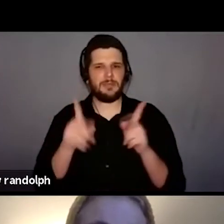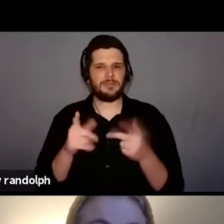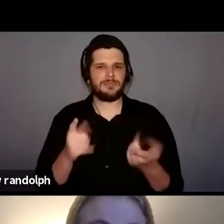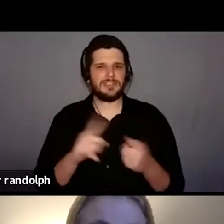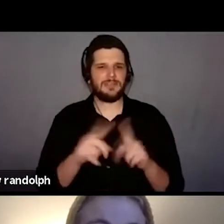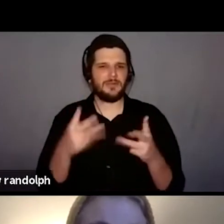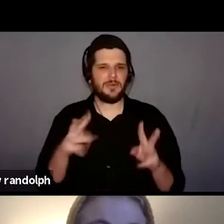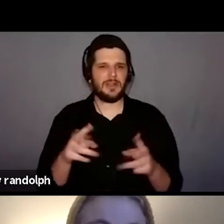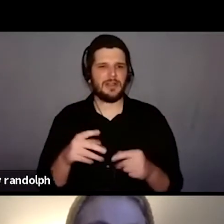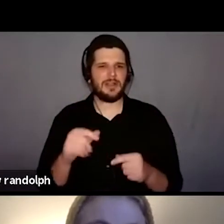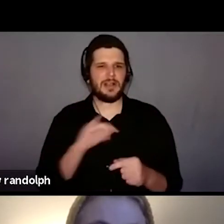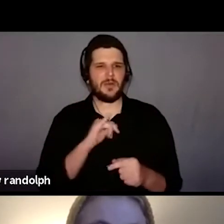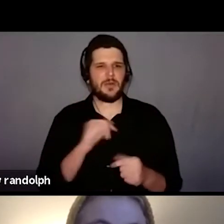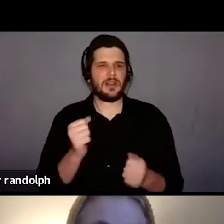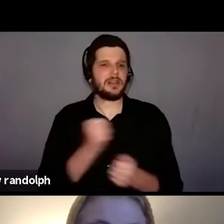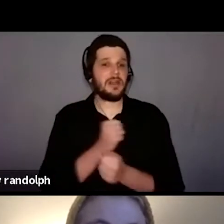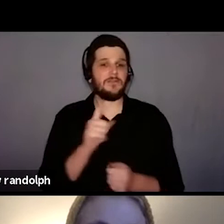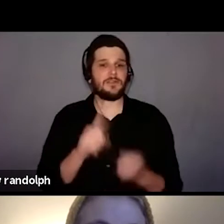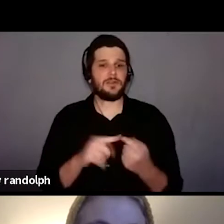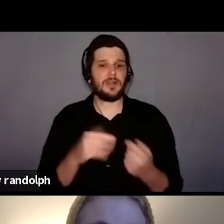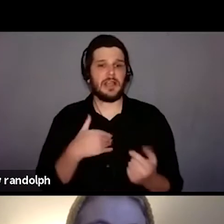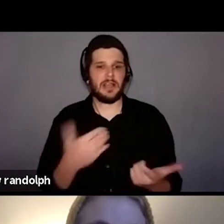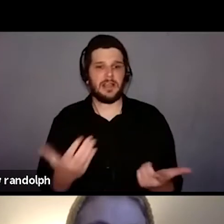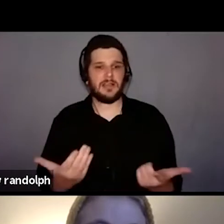Yeah, I would love to have